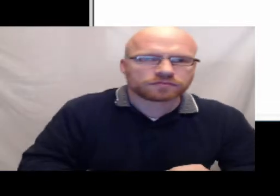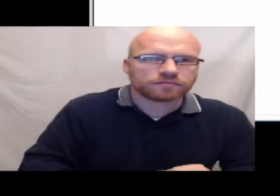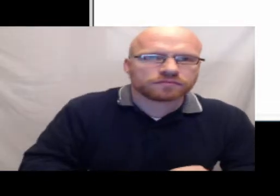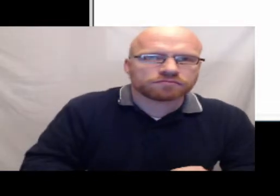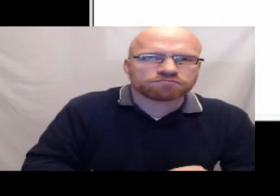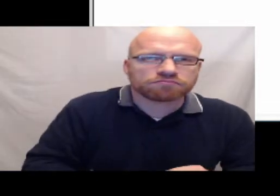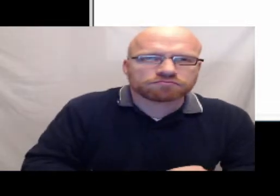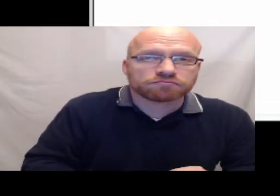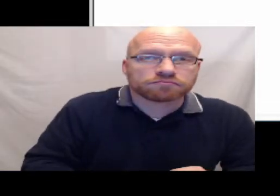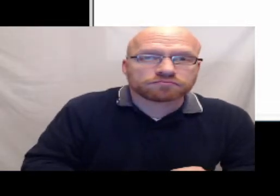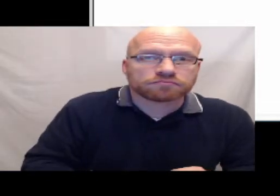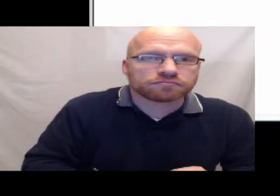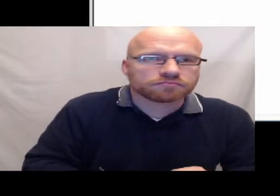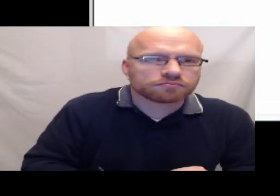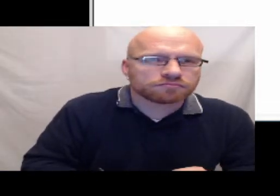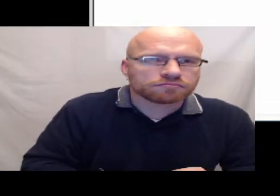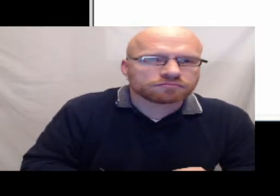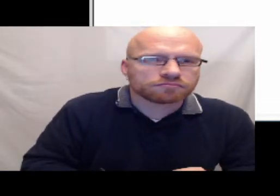figure out as well.